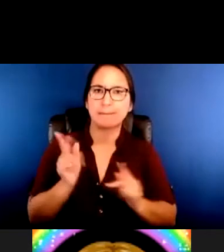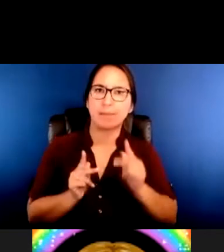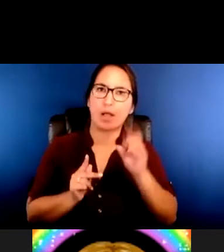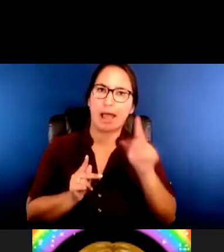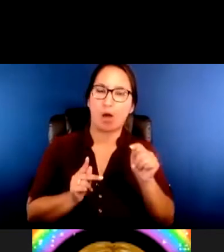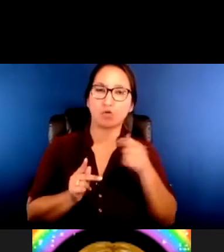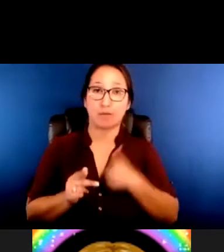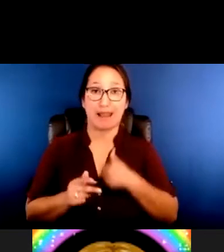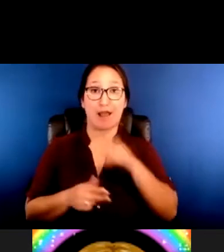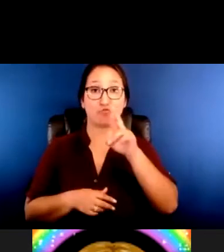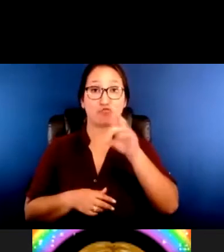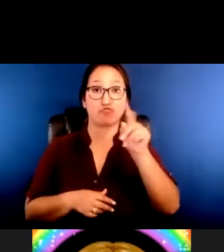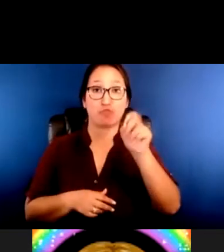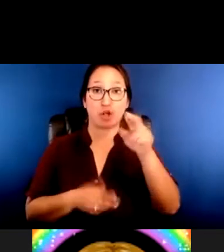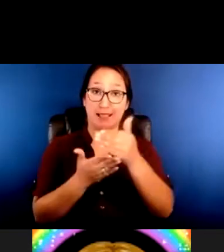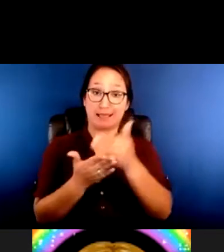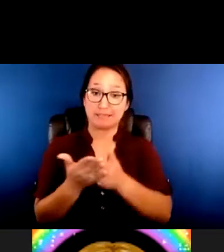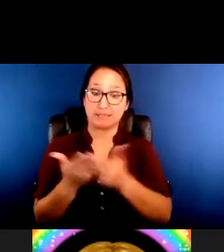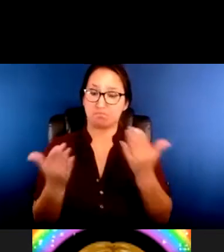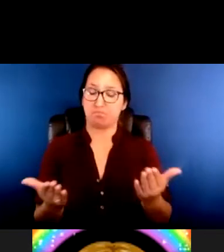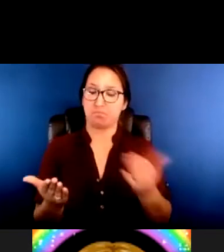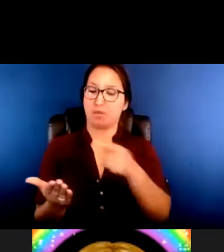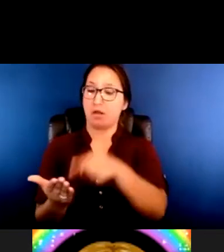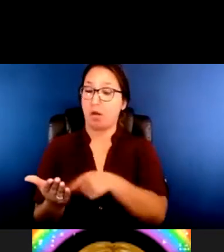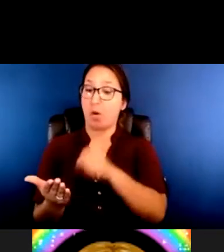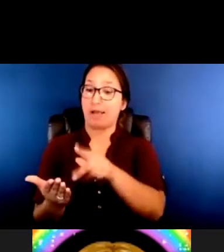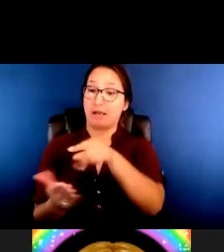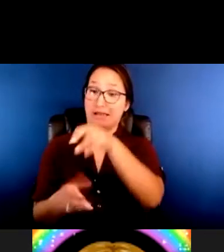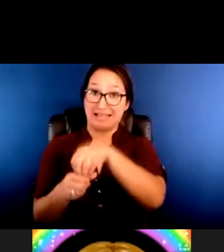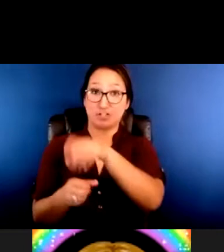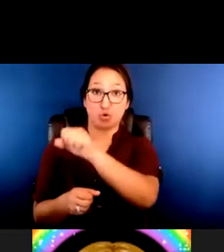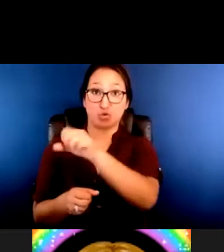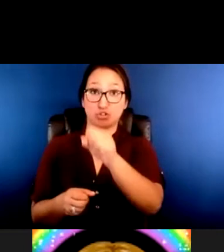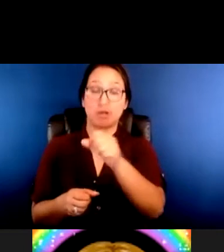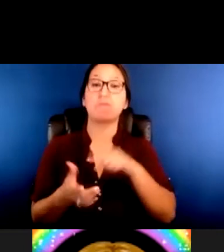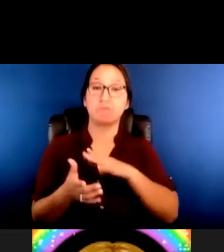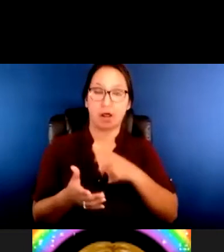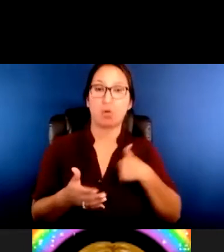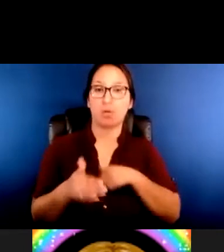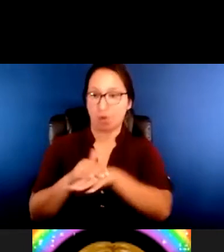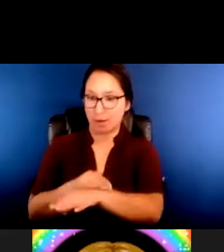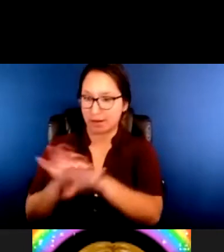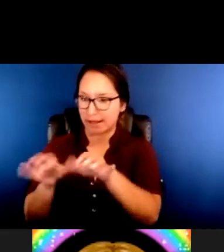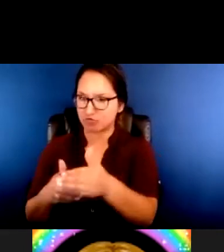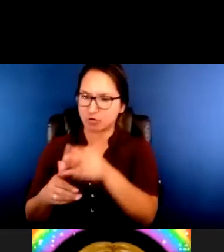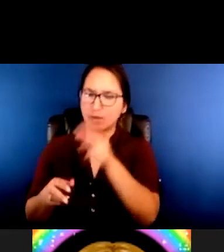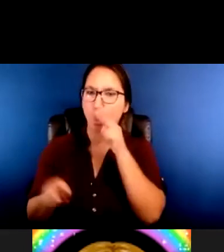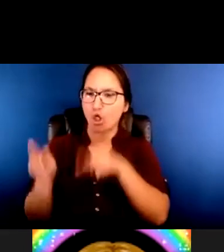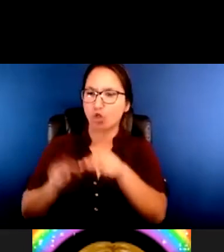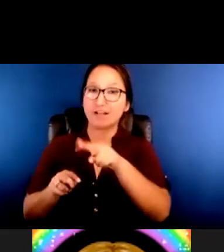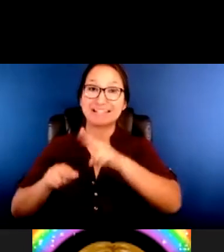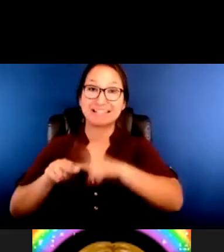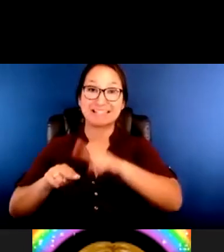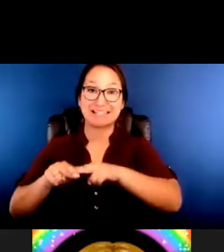and we say, okay, that perhaps that would be in, say, social studies, we go into that classroom, we take a look at seating charts, we actually